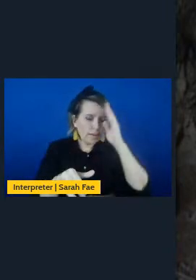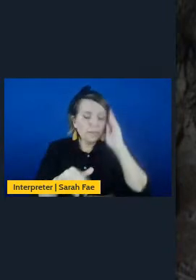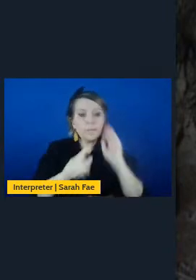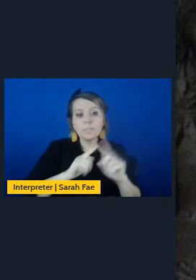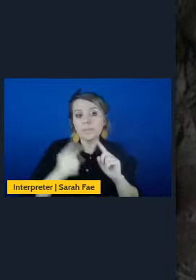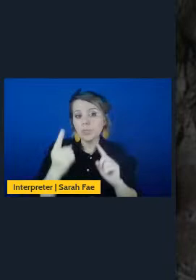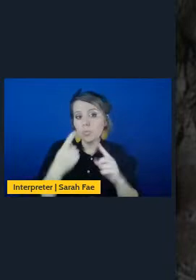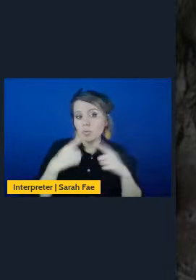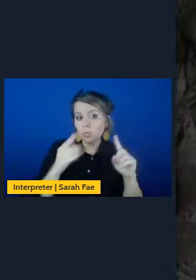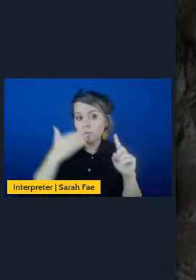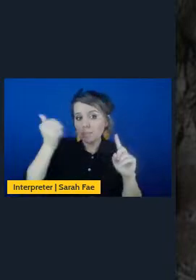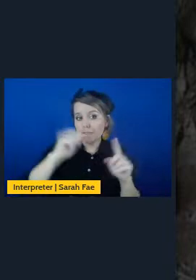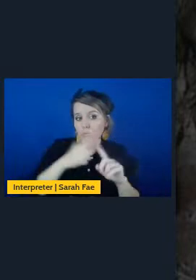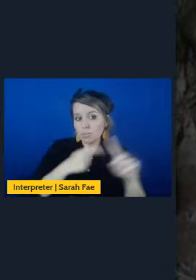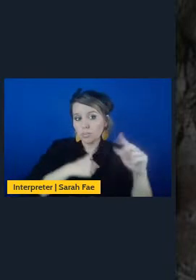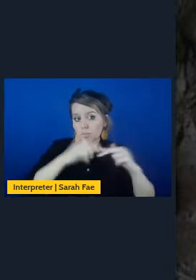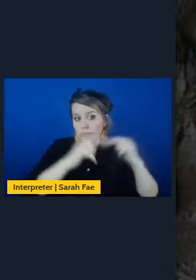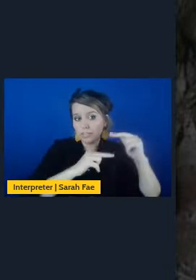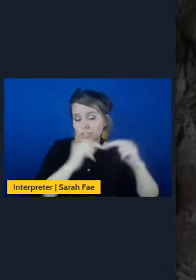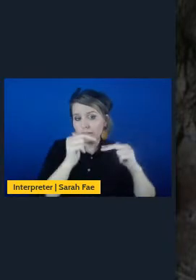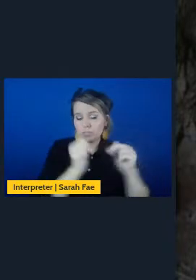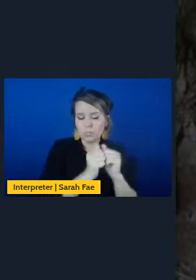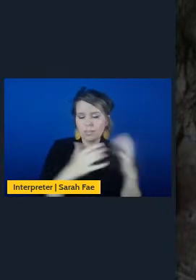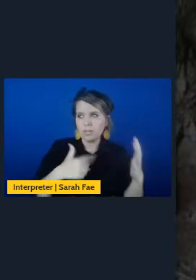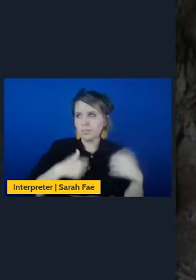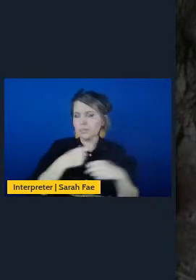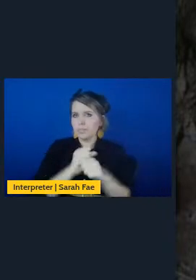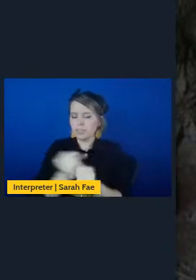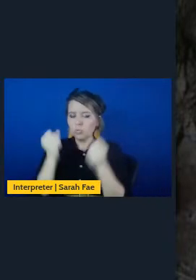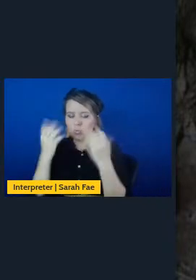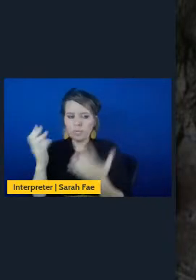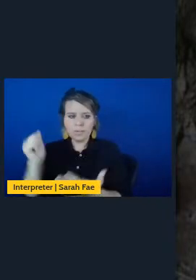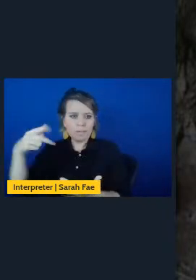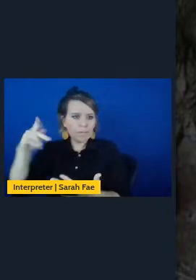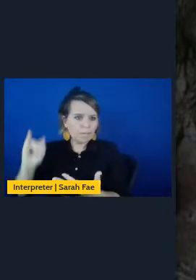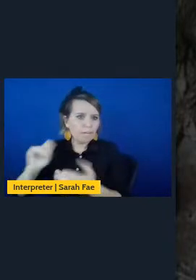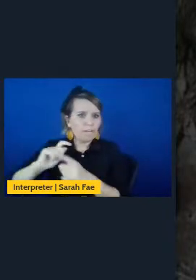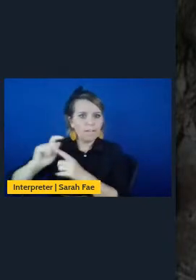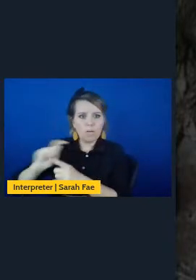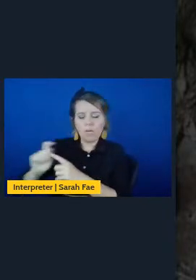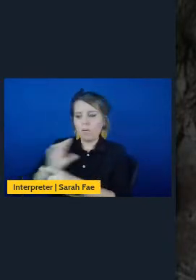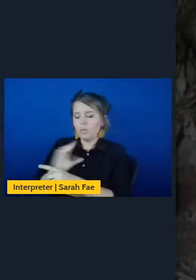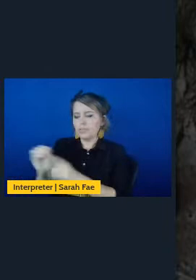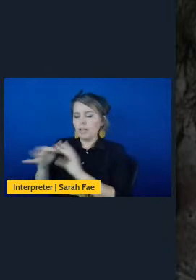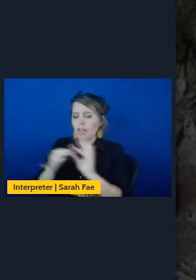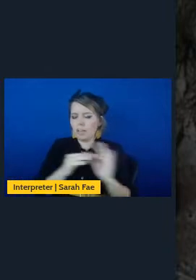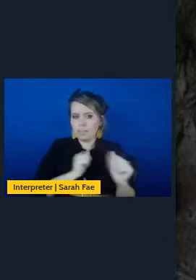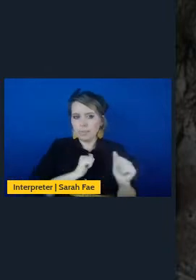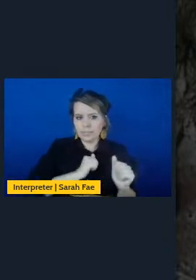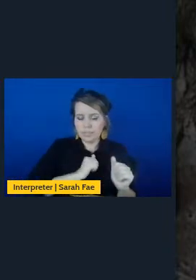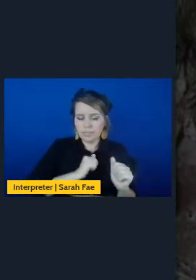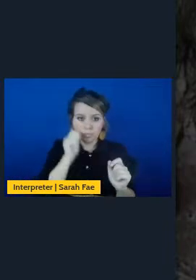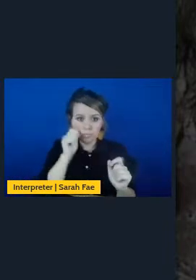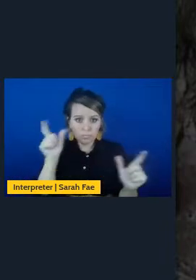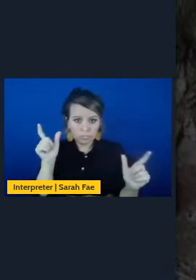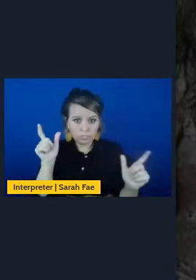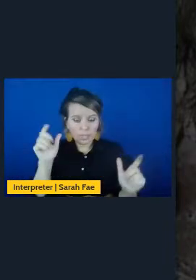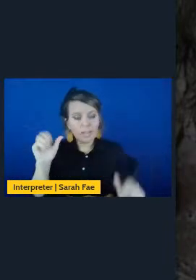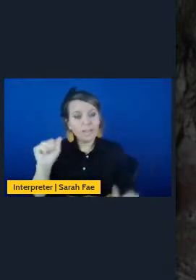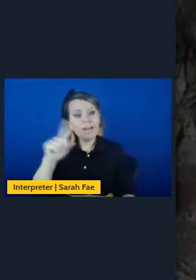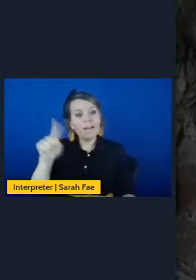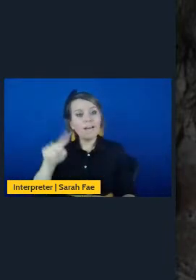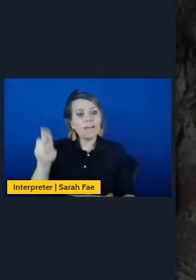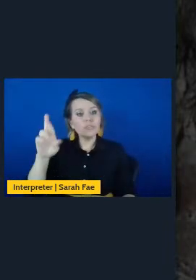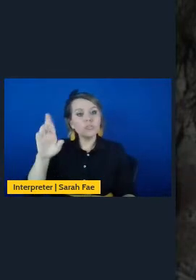best when I was building this out without making me make a whole bunch of API calls and string it together myself was, perhaps surprisingly, Azure's Computer